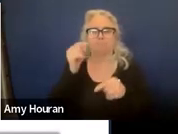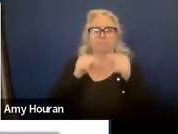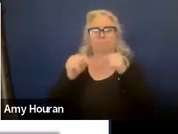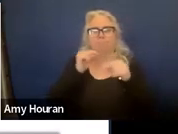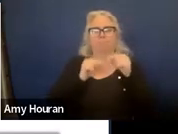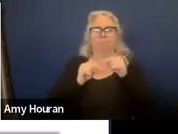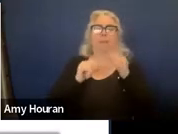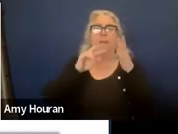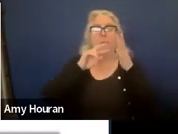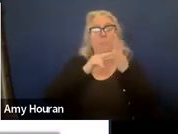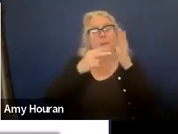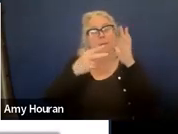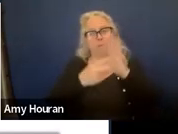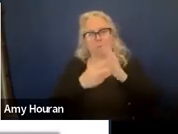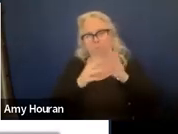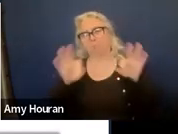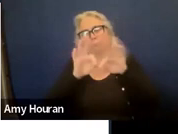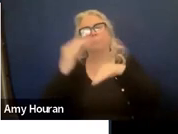meaningful day.